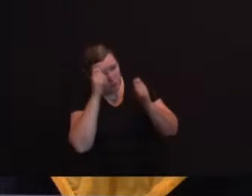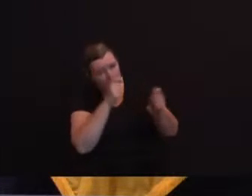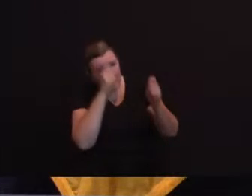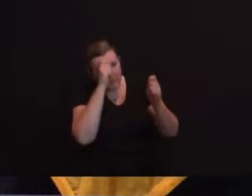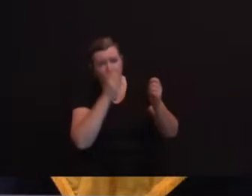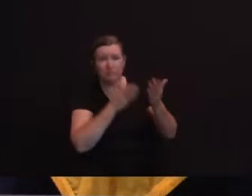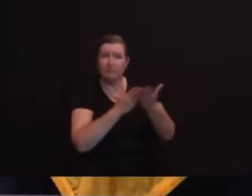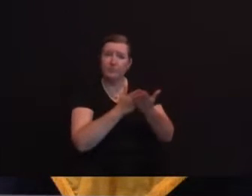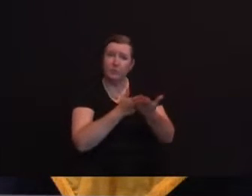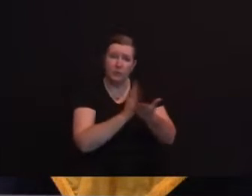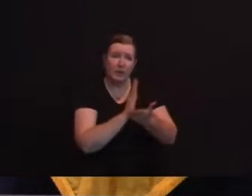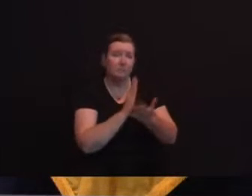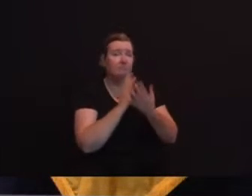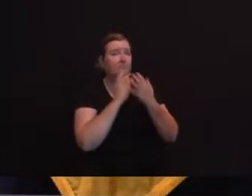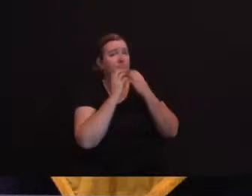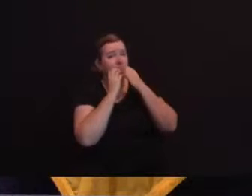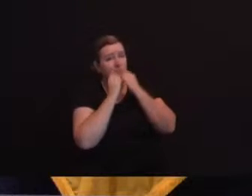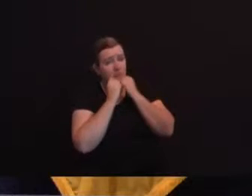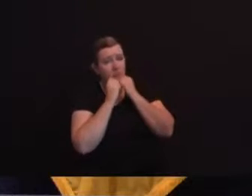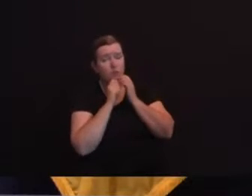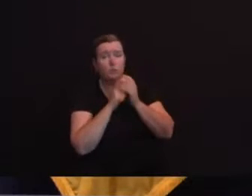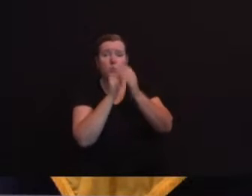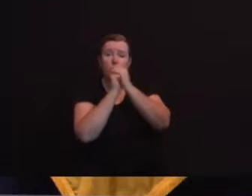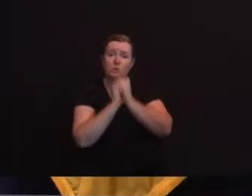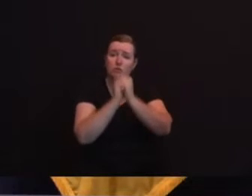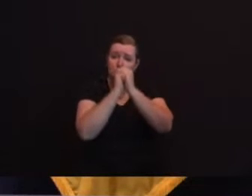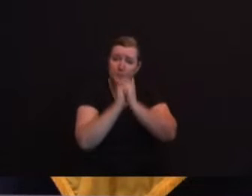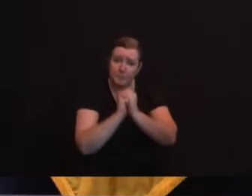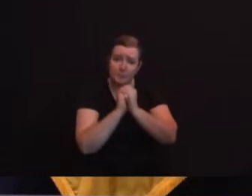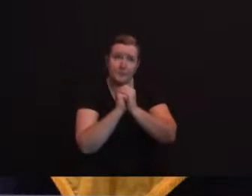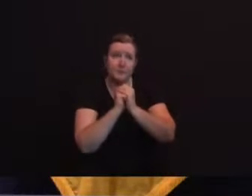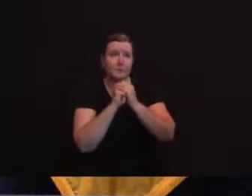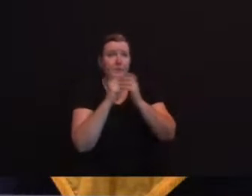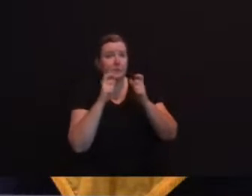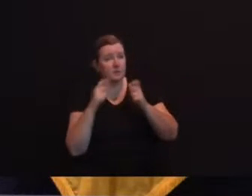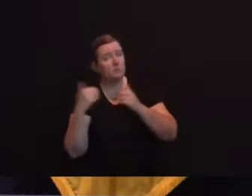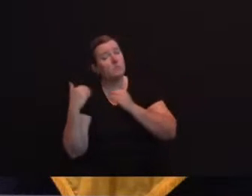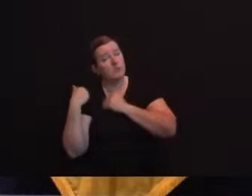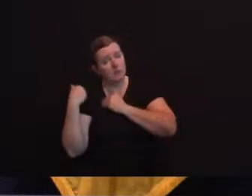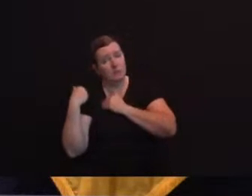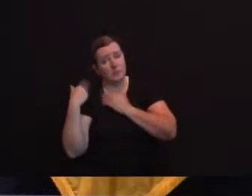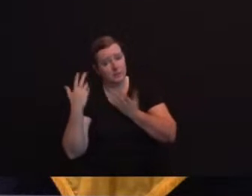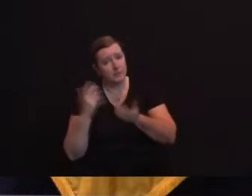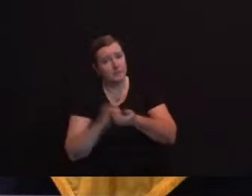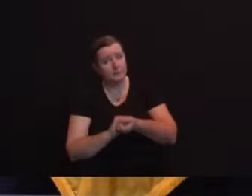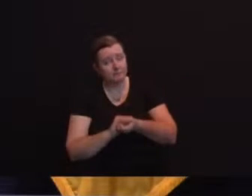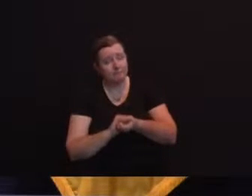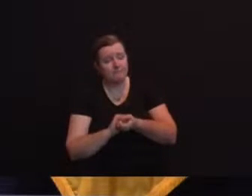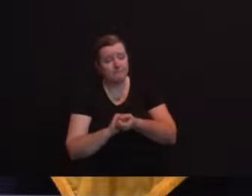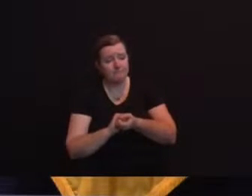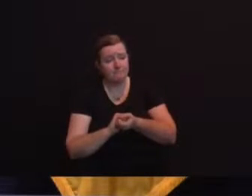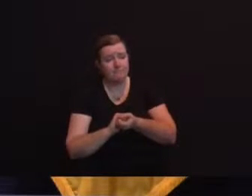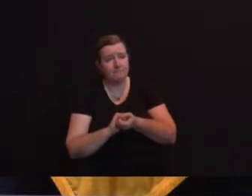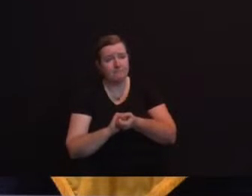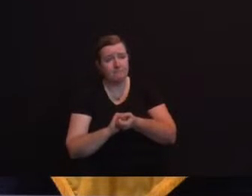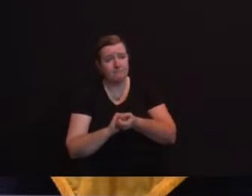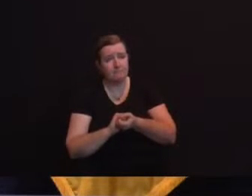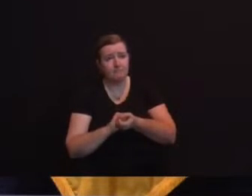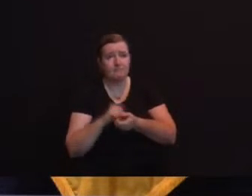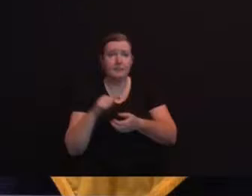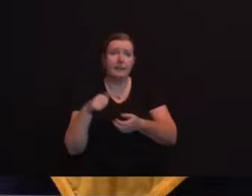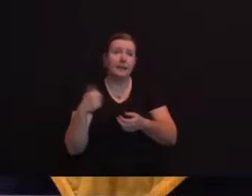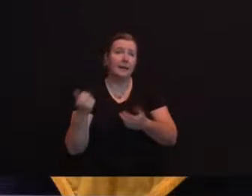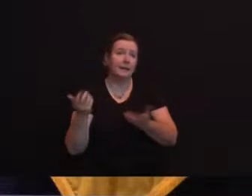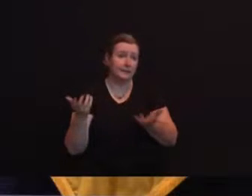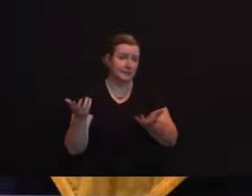the passion to worship, and we just hope people take that responsibly, and we expect that they will. Other drastic action, or you can imagine